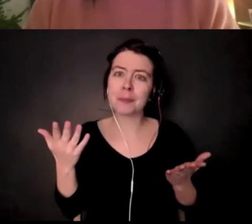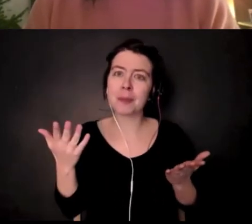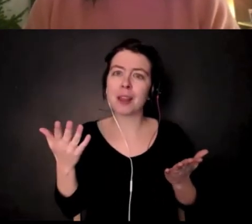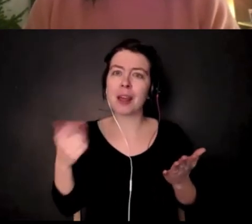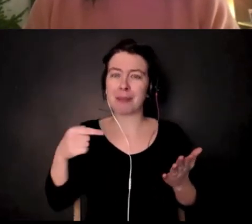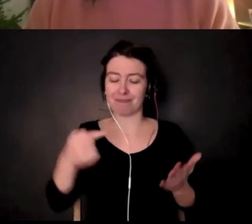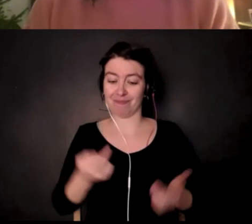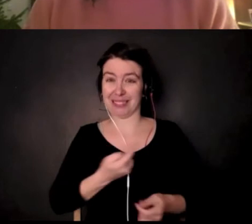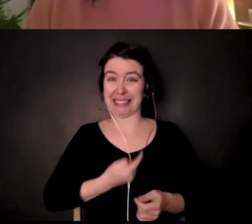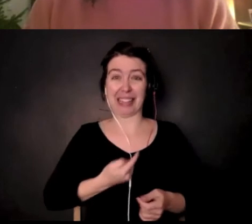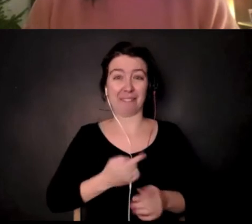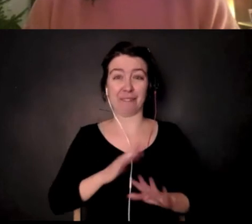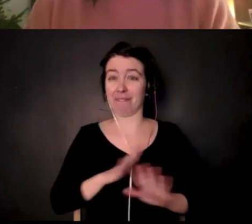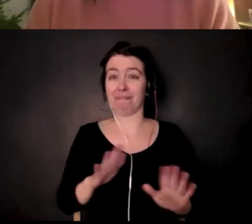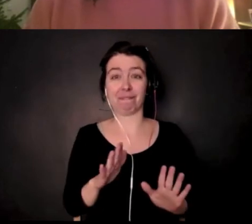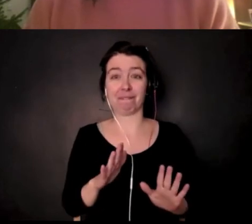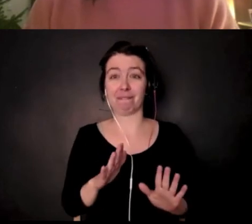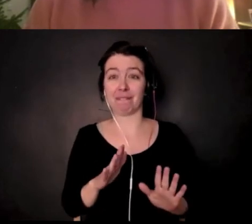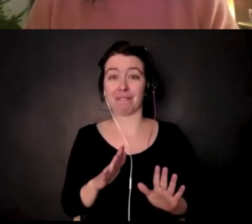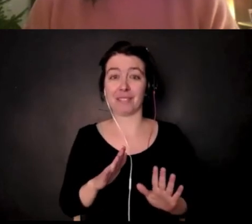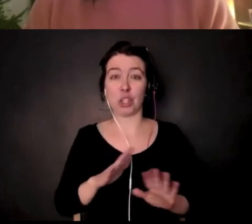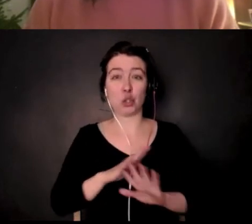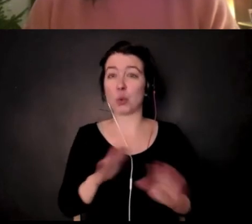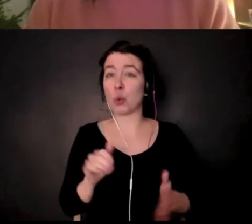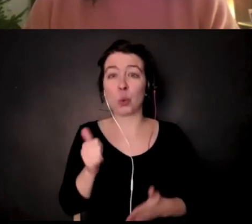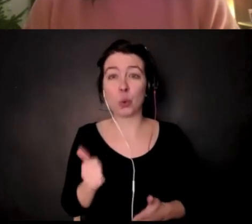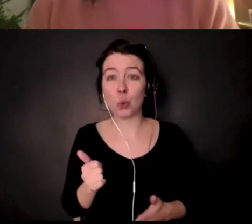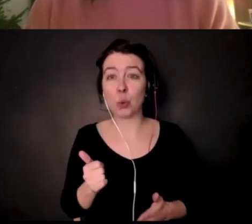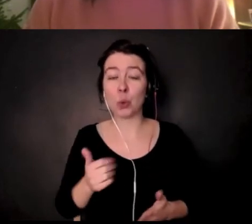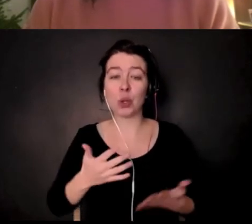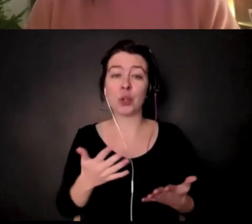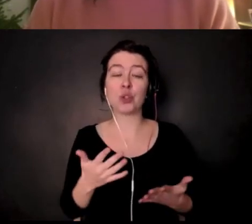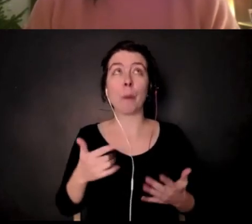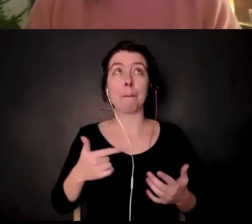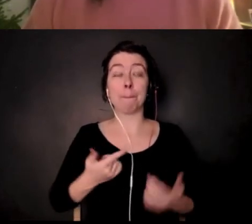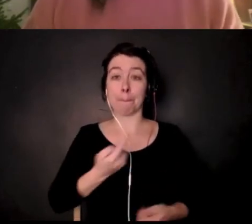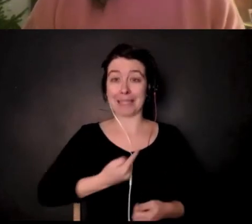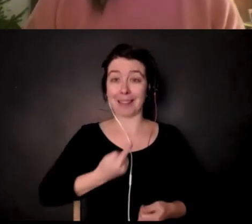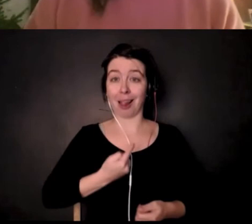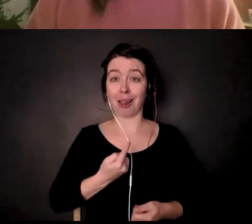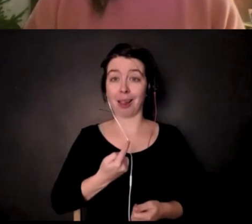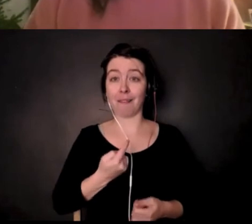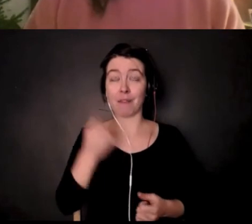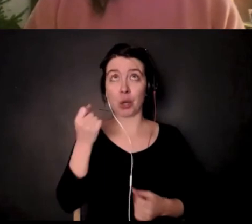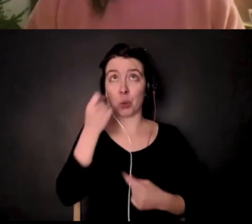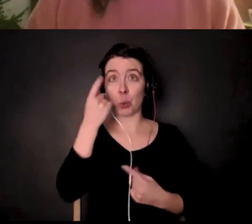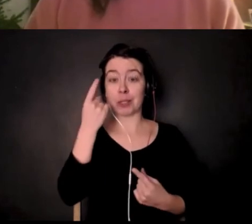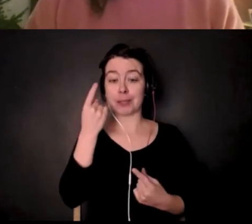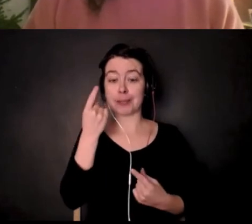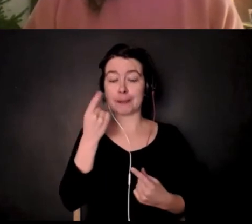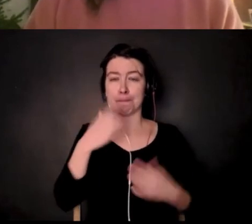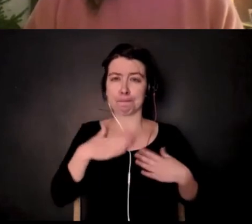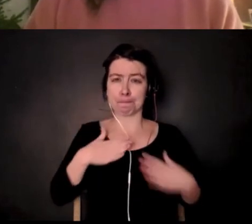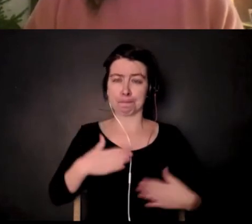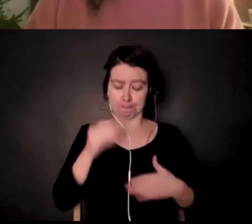for me, checking in with myself and noticing how I'm different each day has been a really